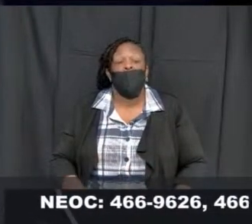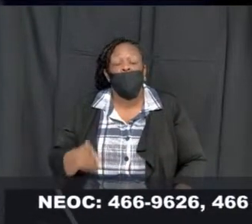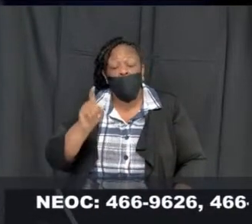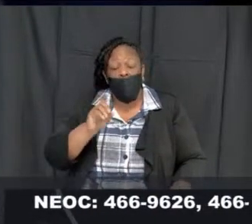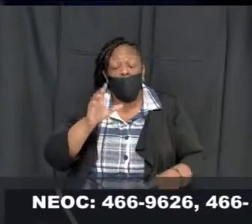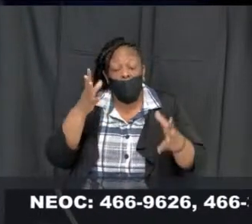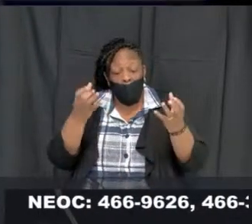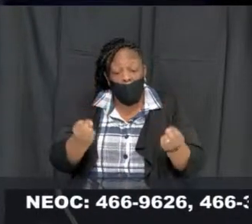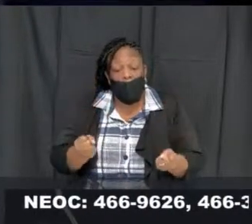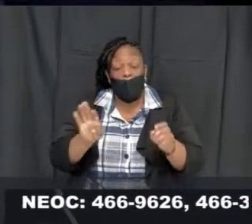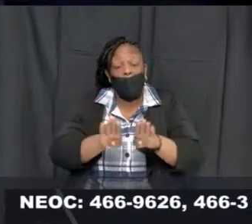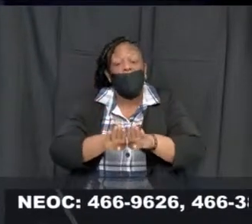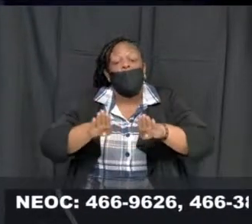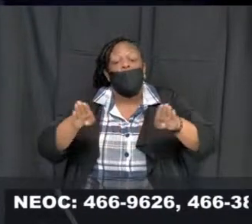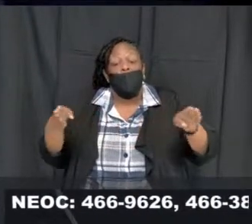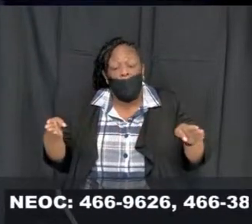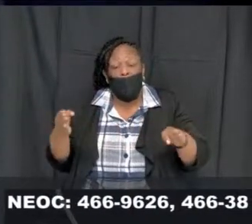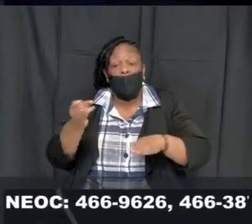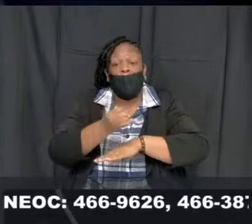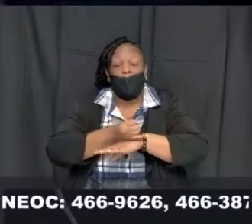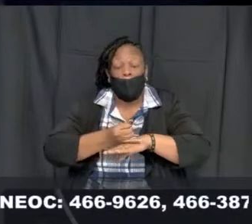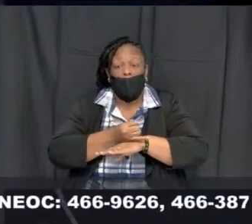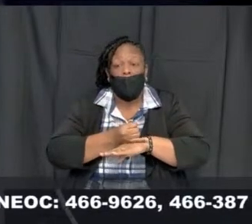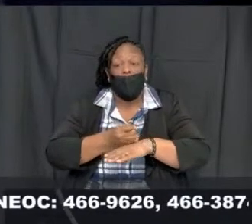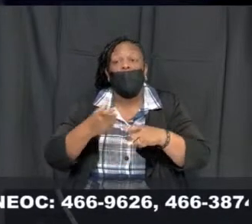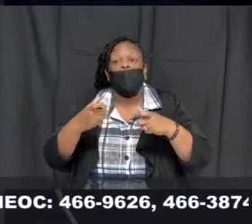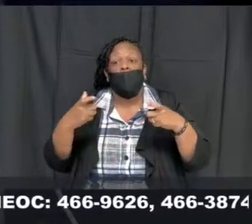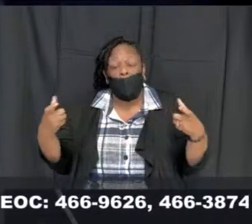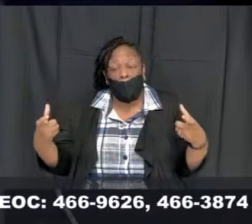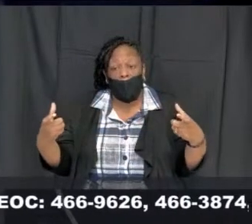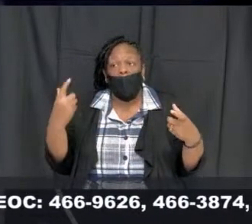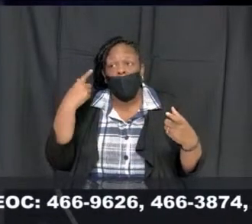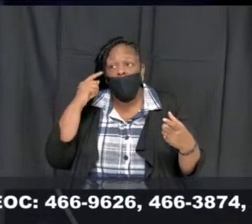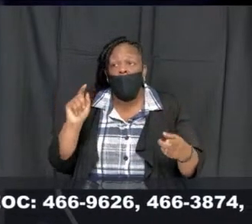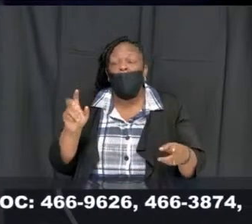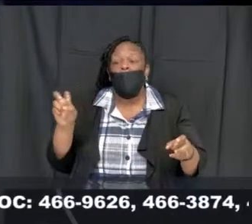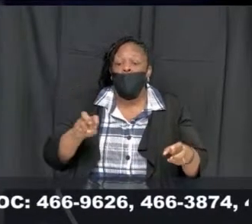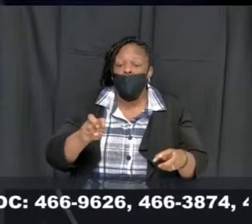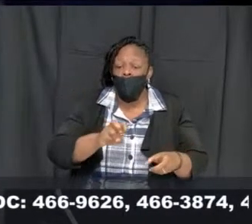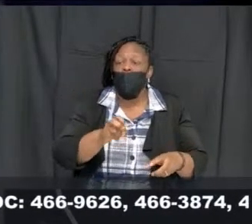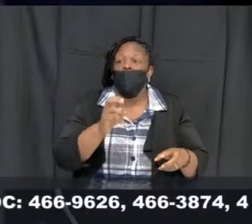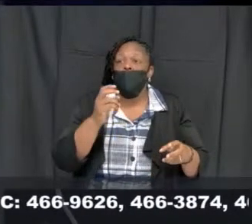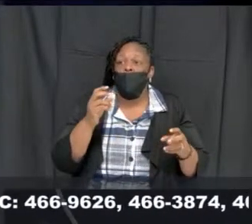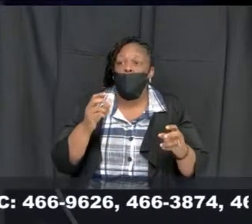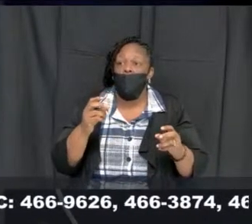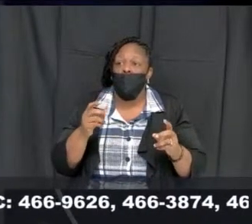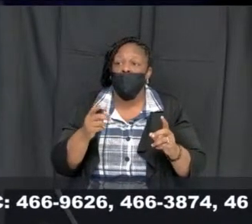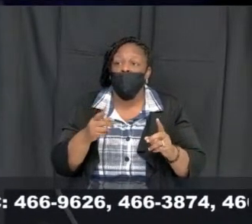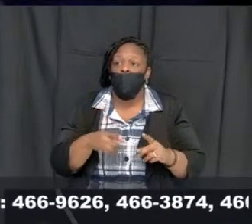economy. And 85% of our tourists